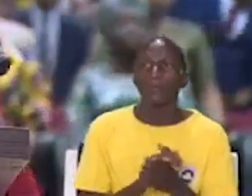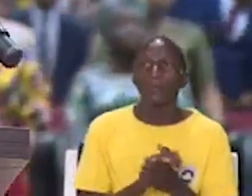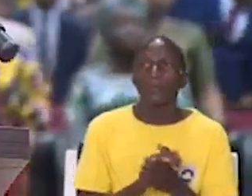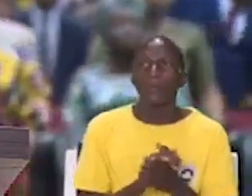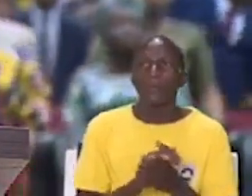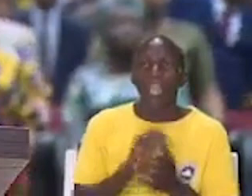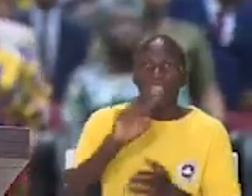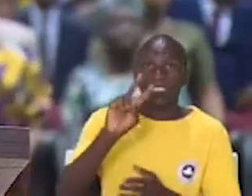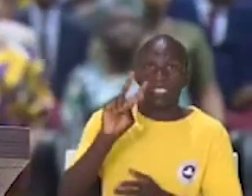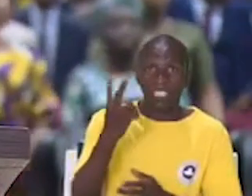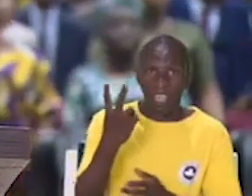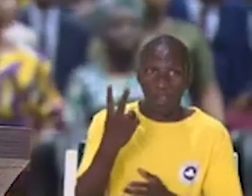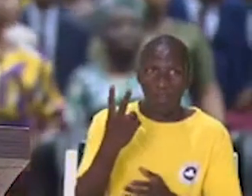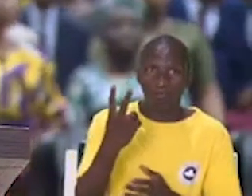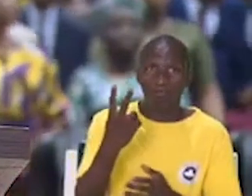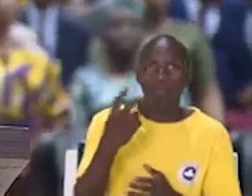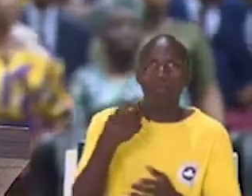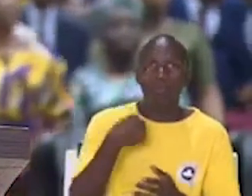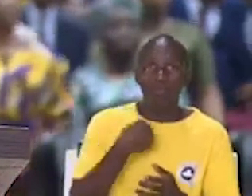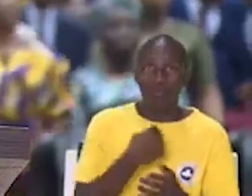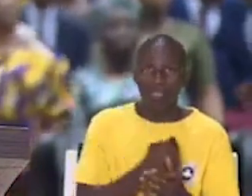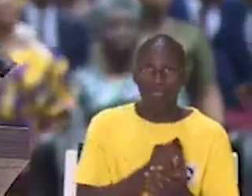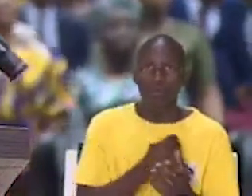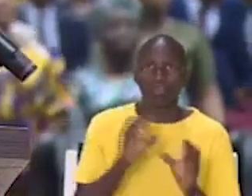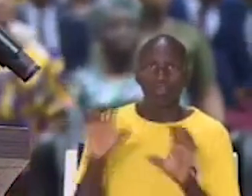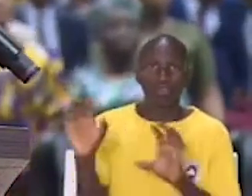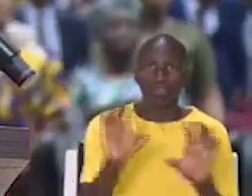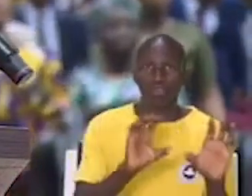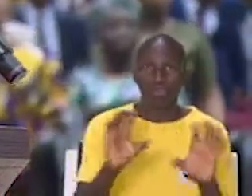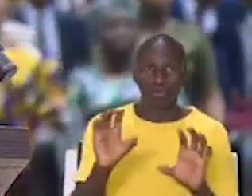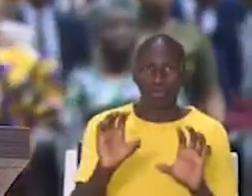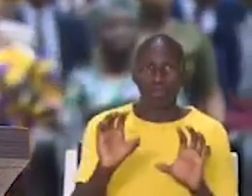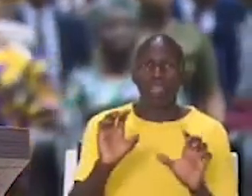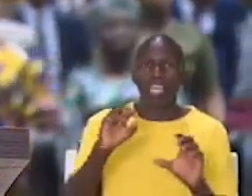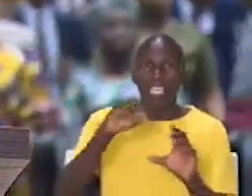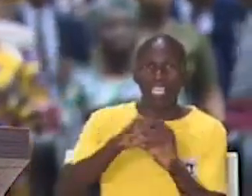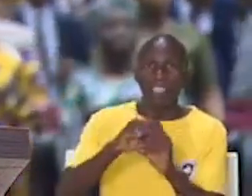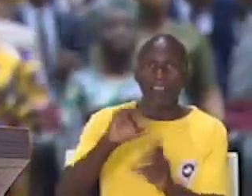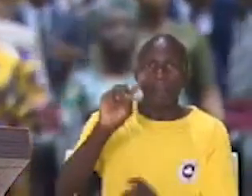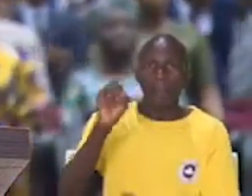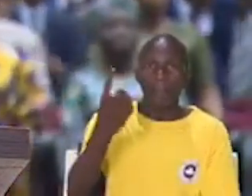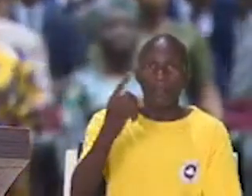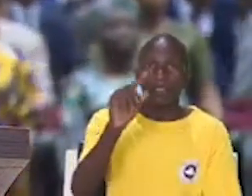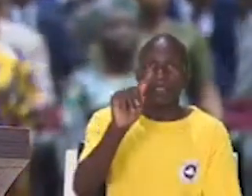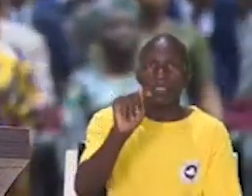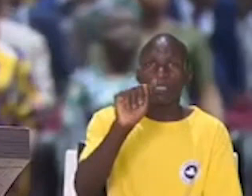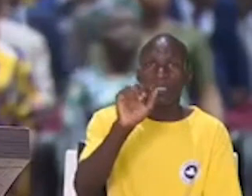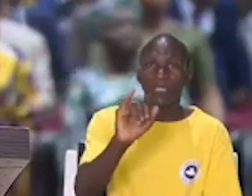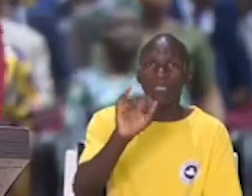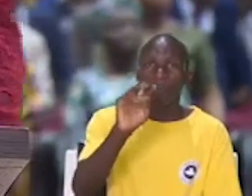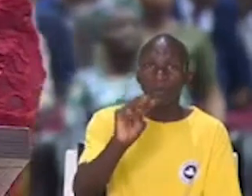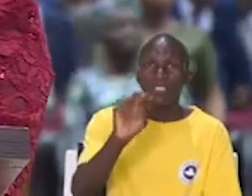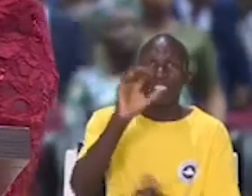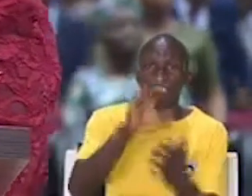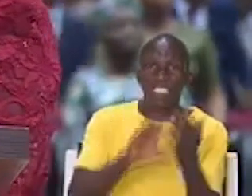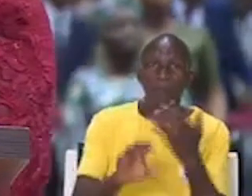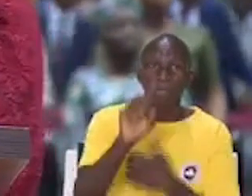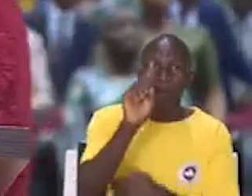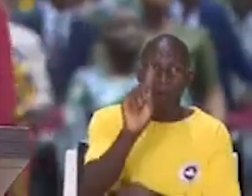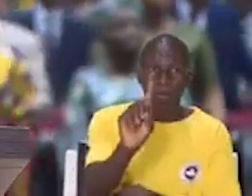The second thing that we are asked to do in 1 Timothy chapter 1 is to